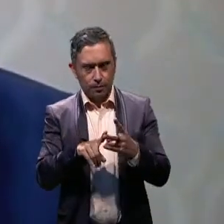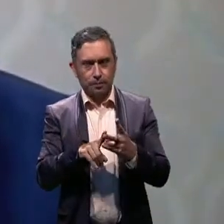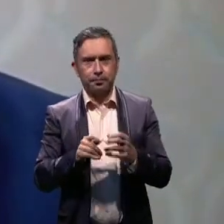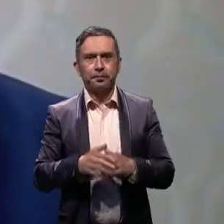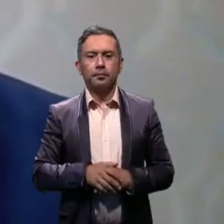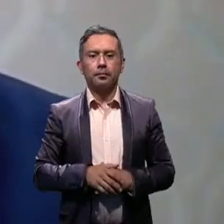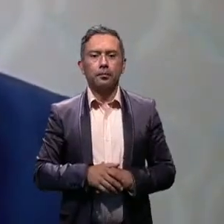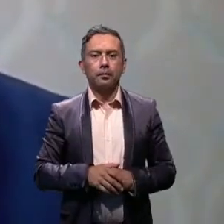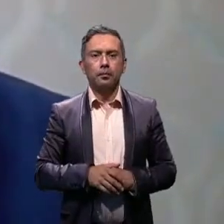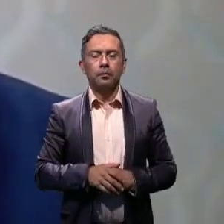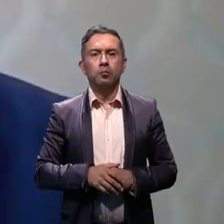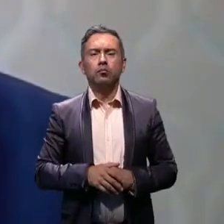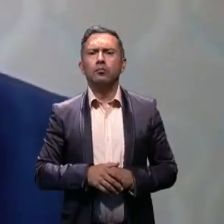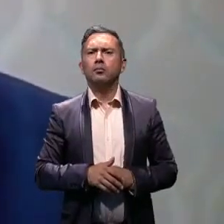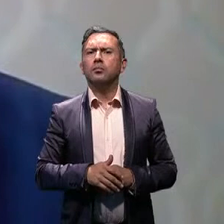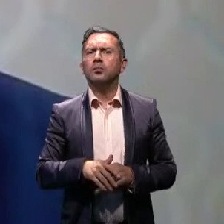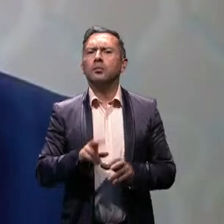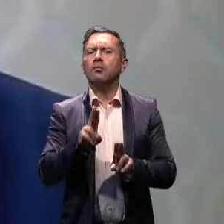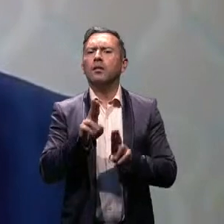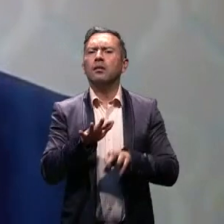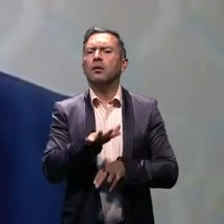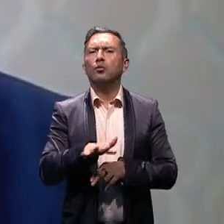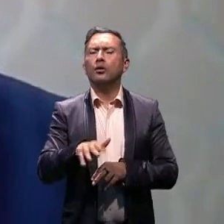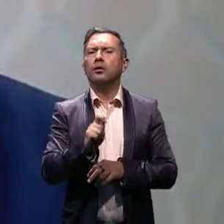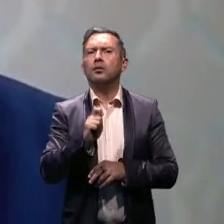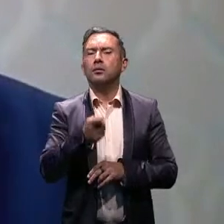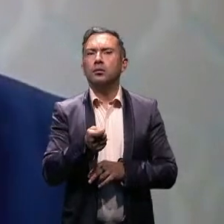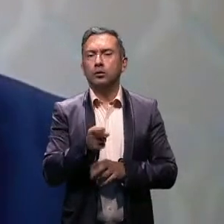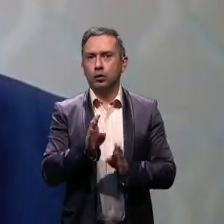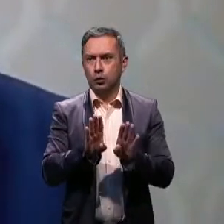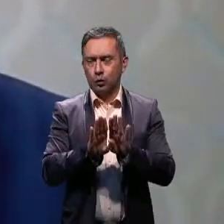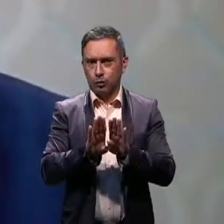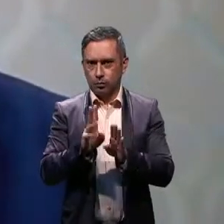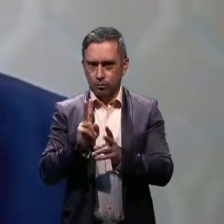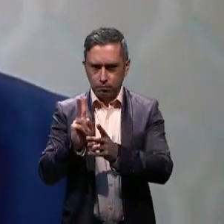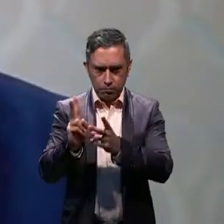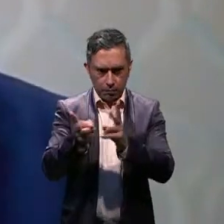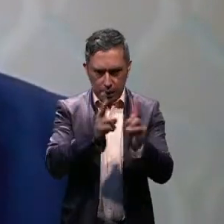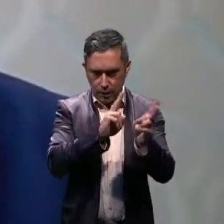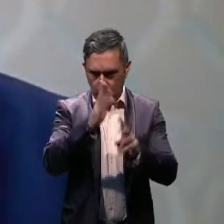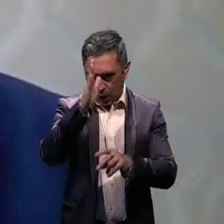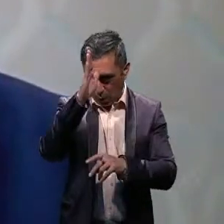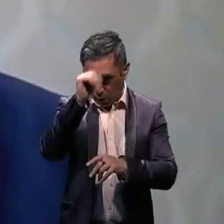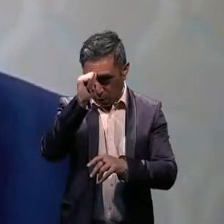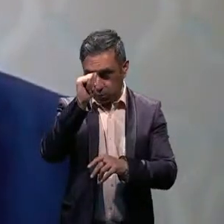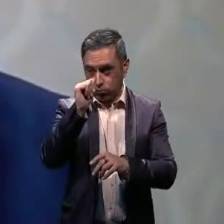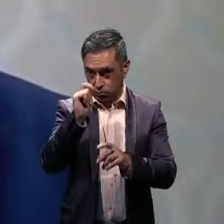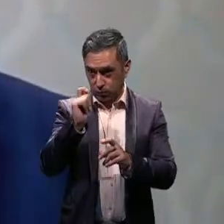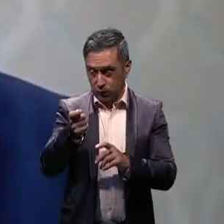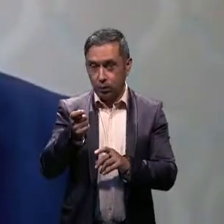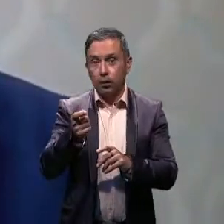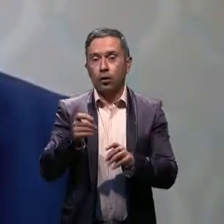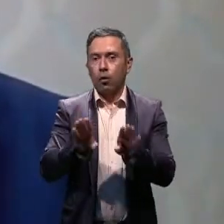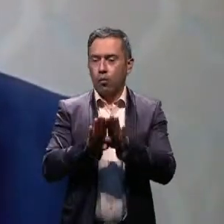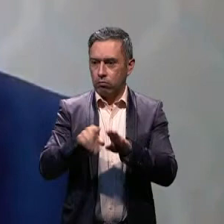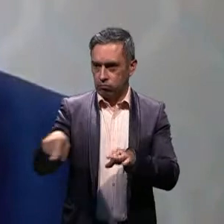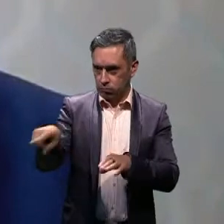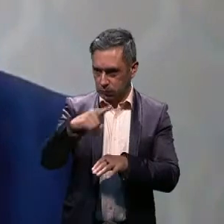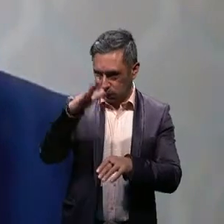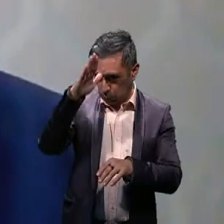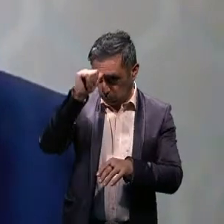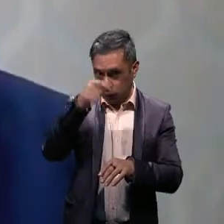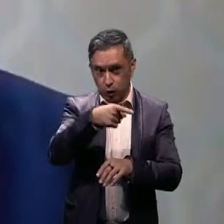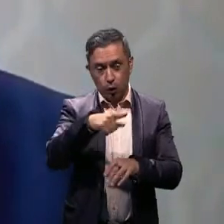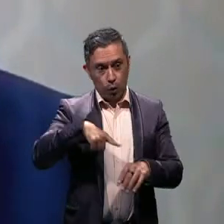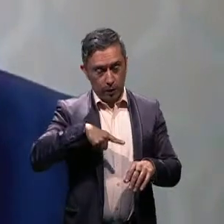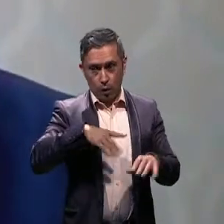Democracy is based on a mechanism of consensus. It's the replacement of governments through